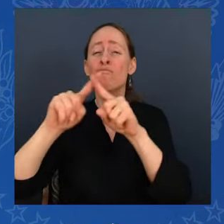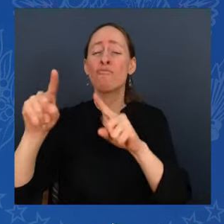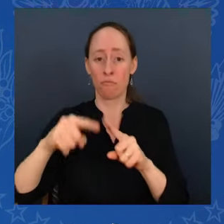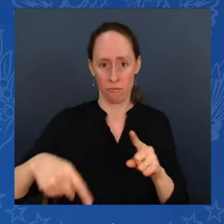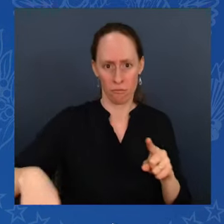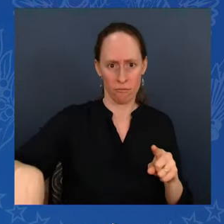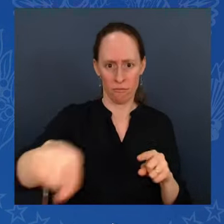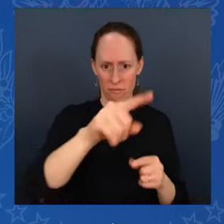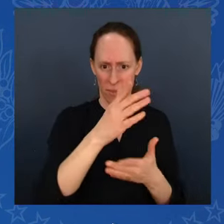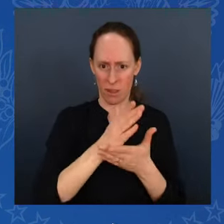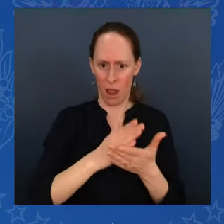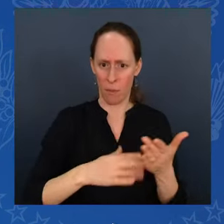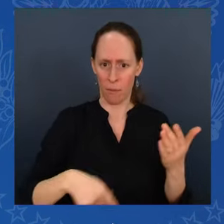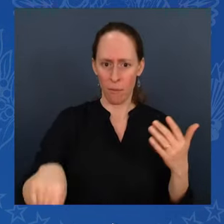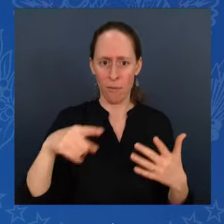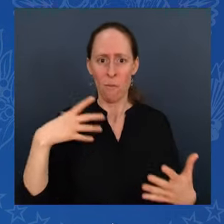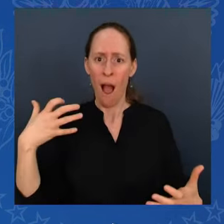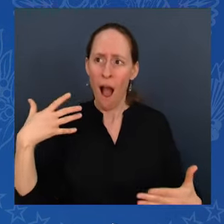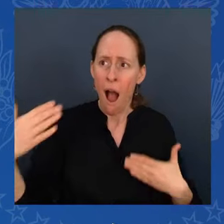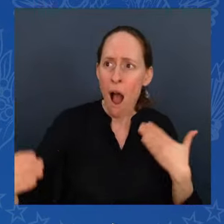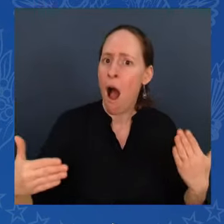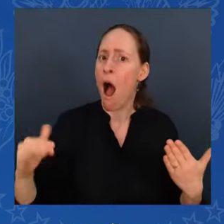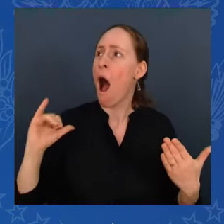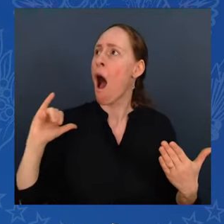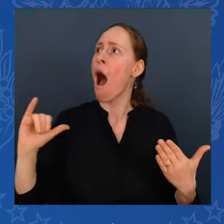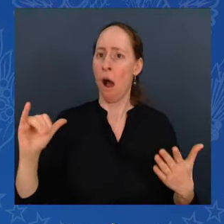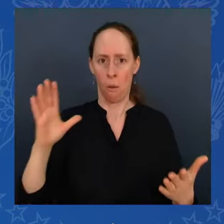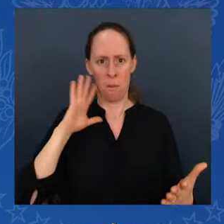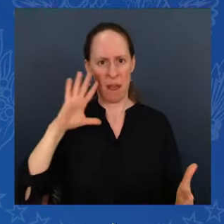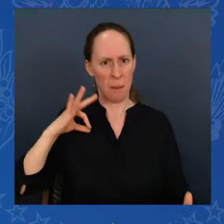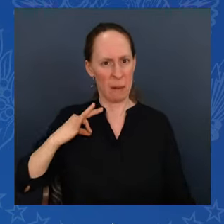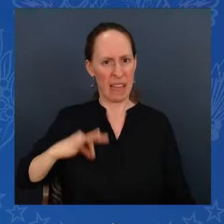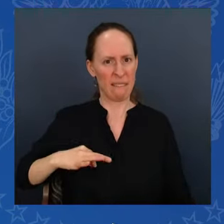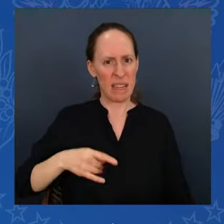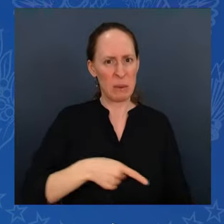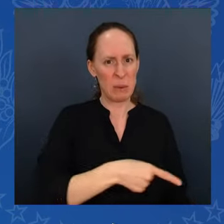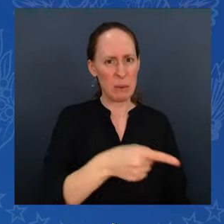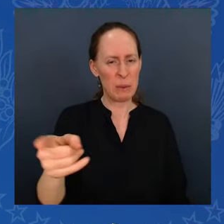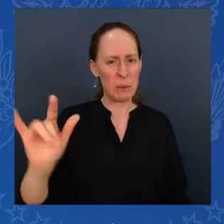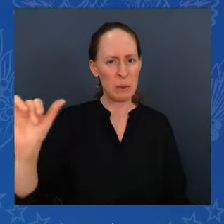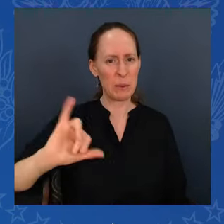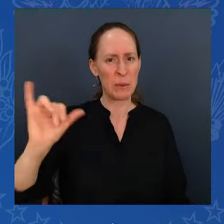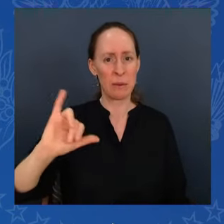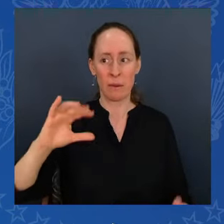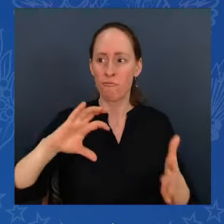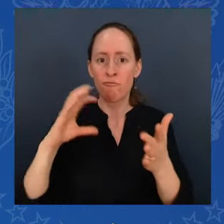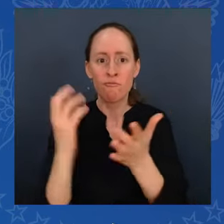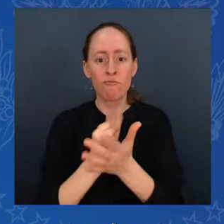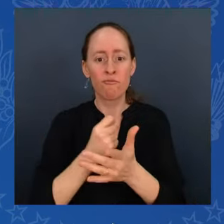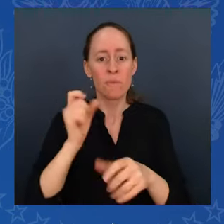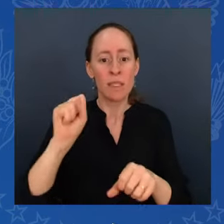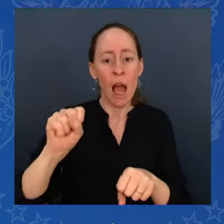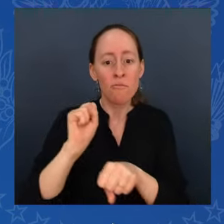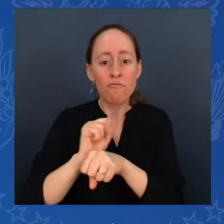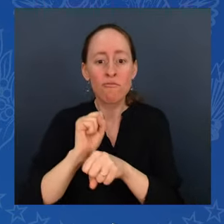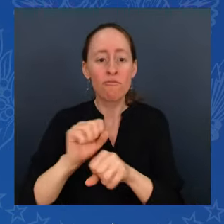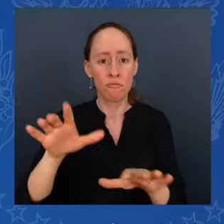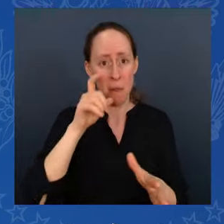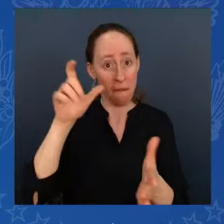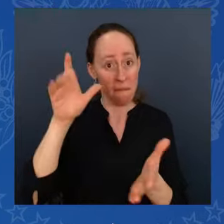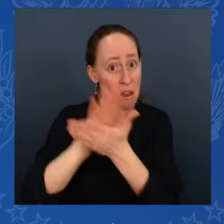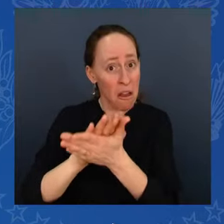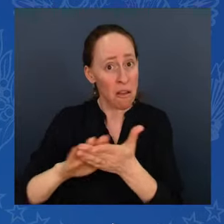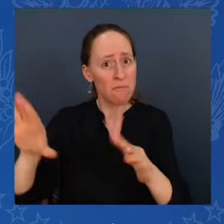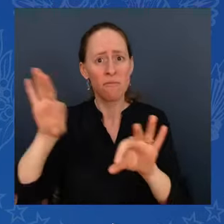provide pathways to good middle-class jobs without college. My Labor Department is investing $200 million in grants for registered